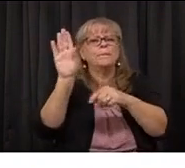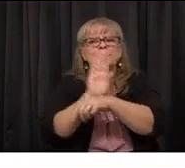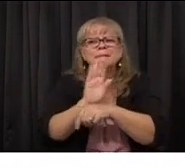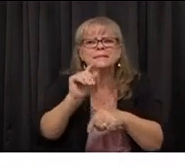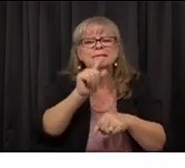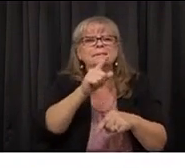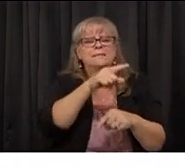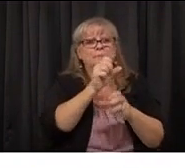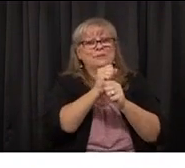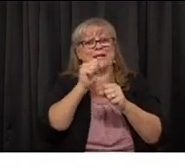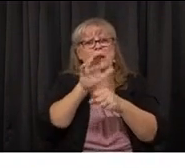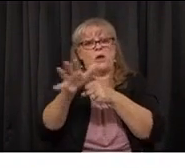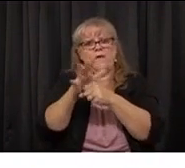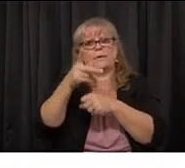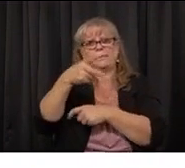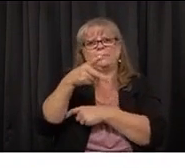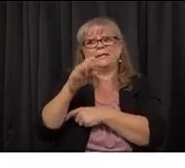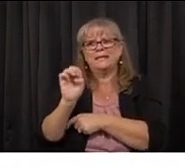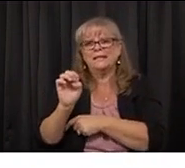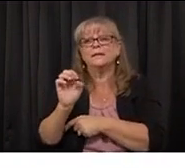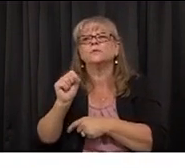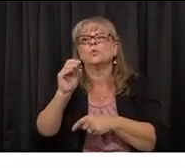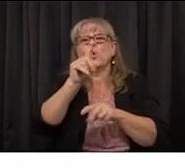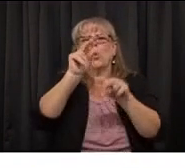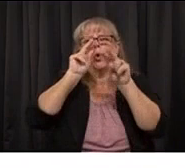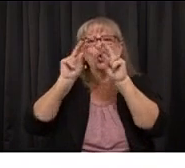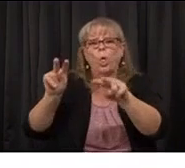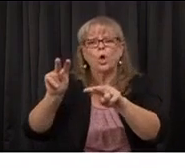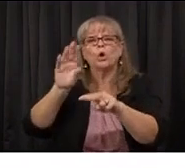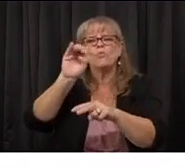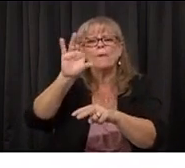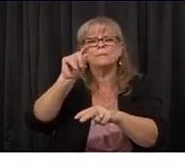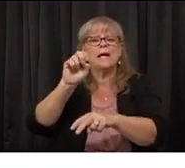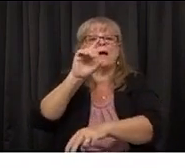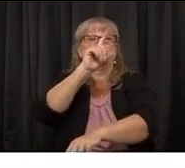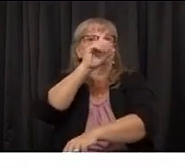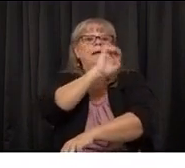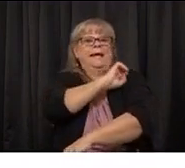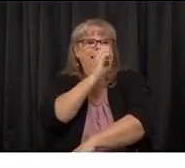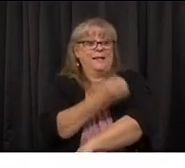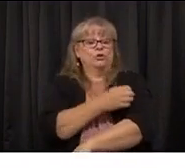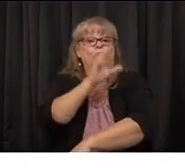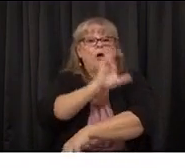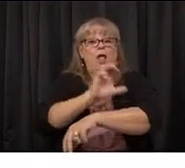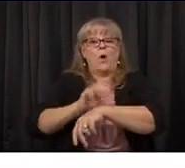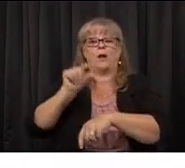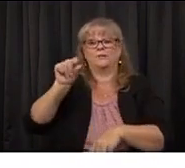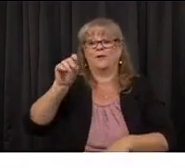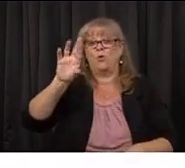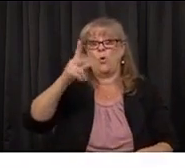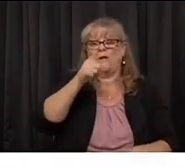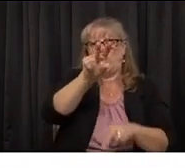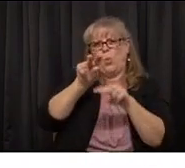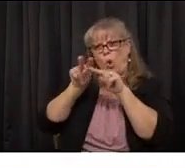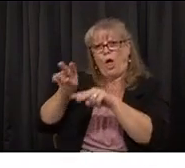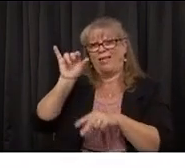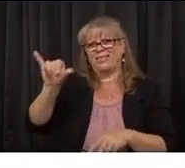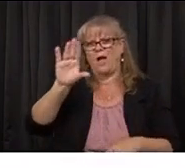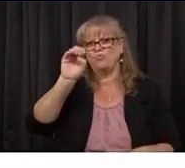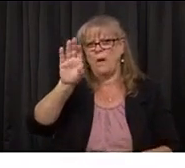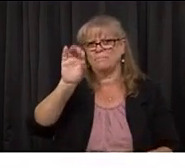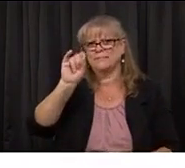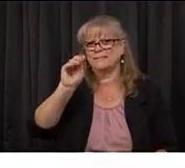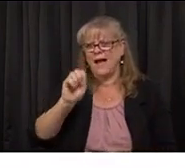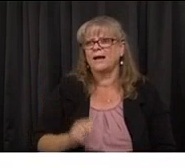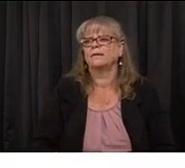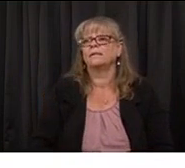visit EnergizeColorado.com to learn more. And because of our success in acquiring personal protection equipment, we're supplying all K-12